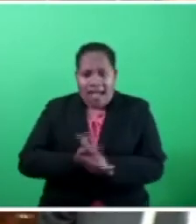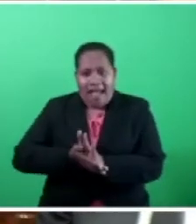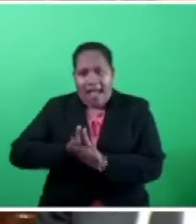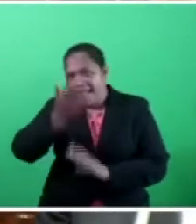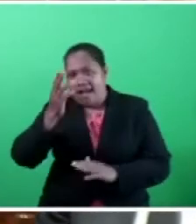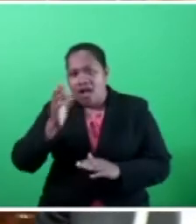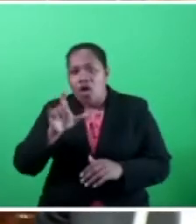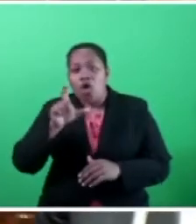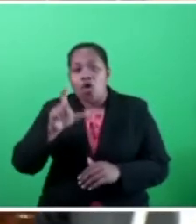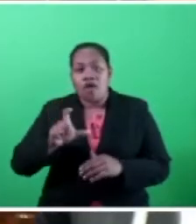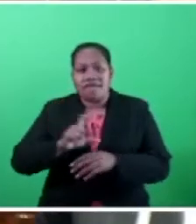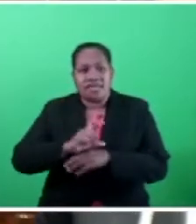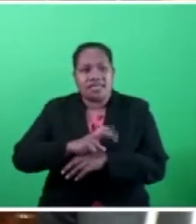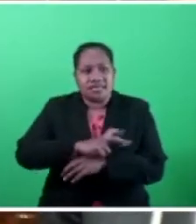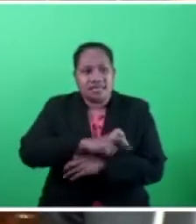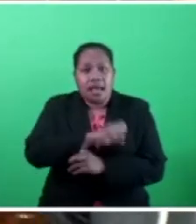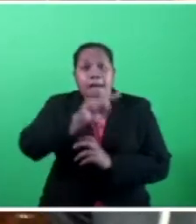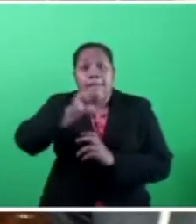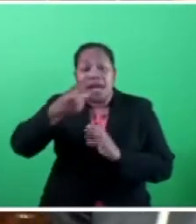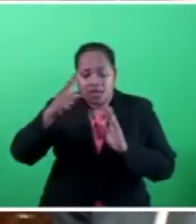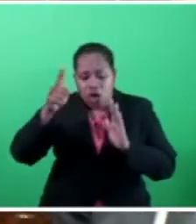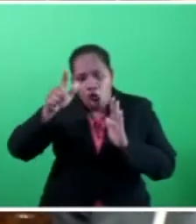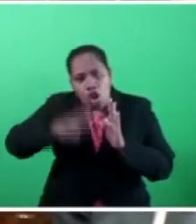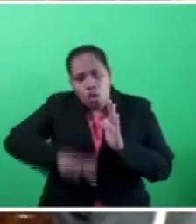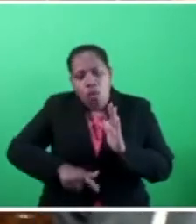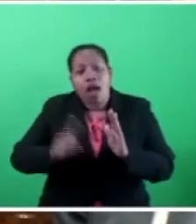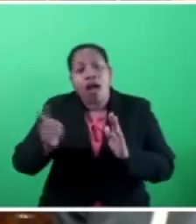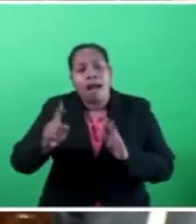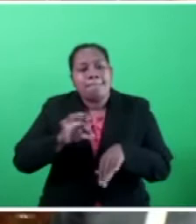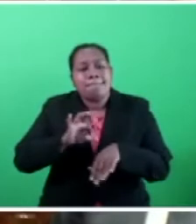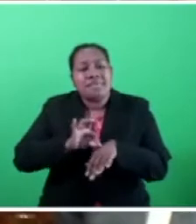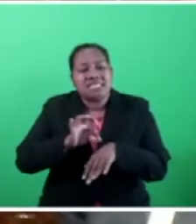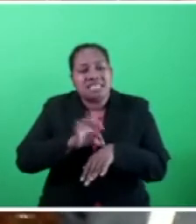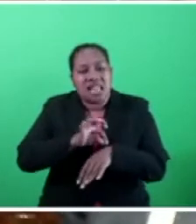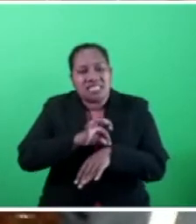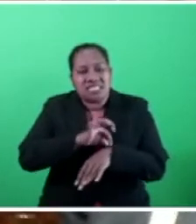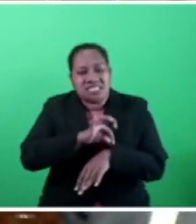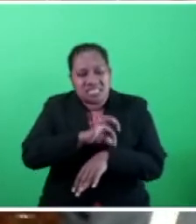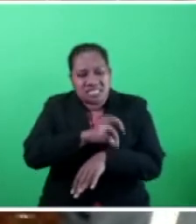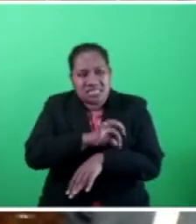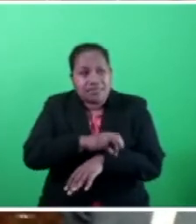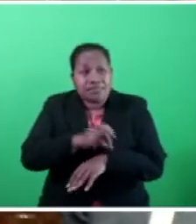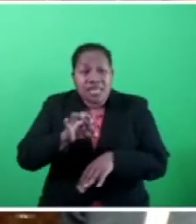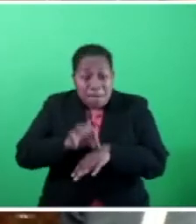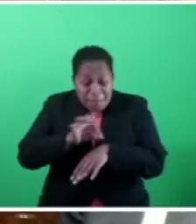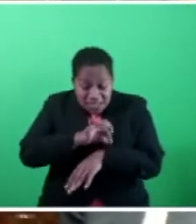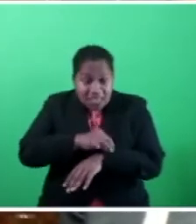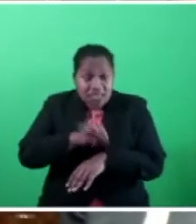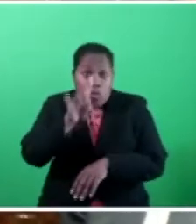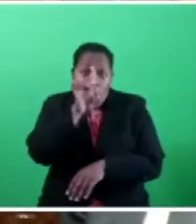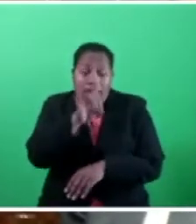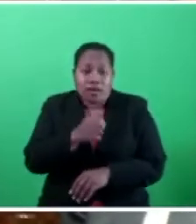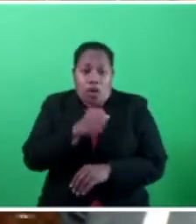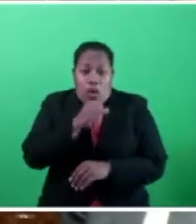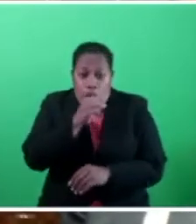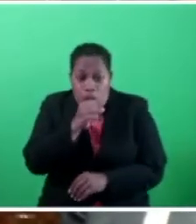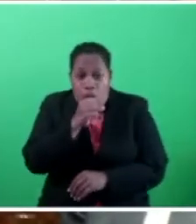MERS, but lower than measles. Measles, when one coughs in the room, can infect 13